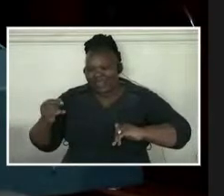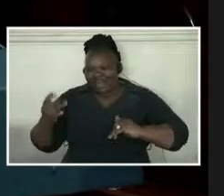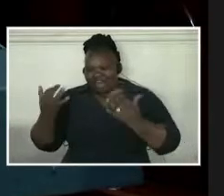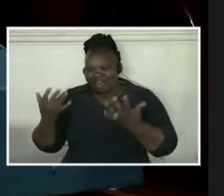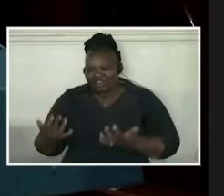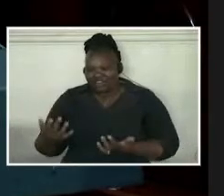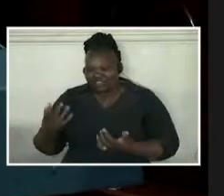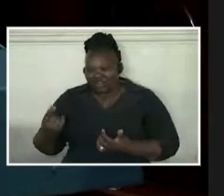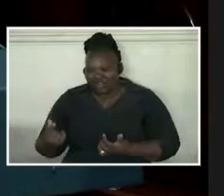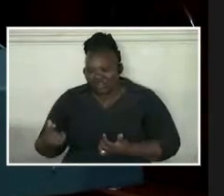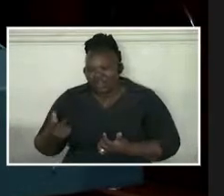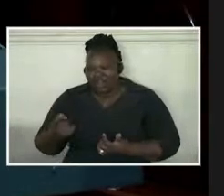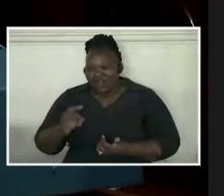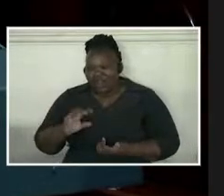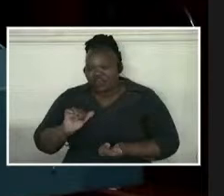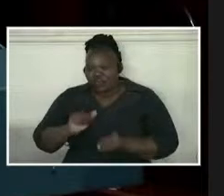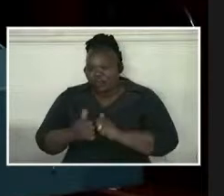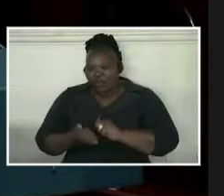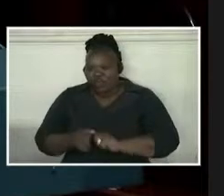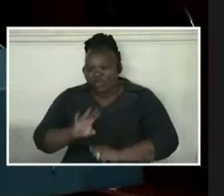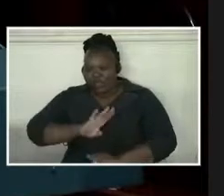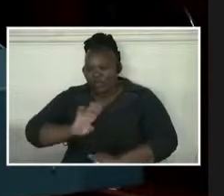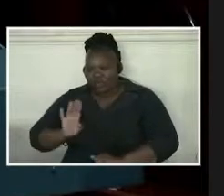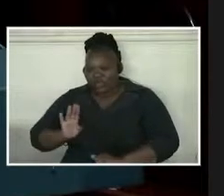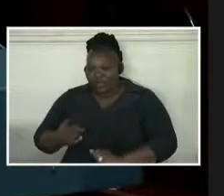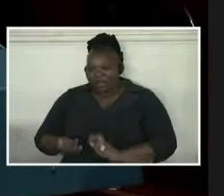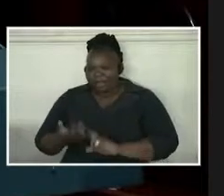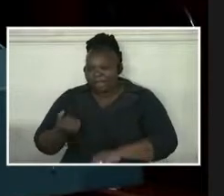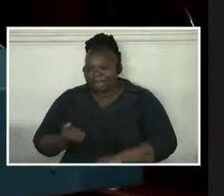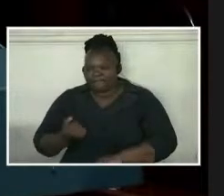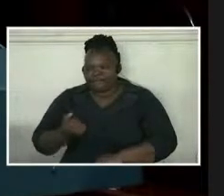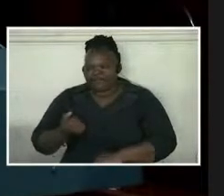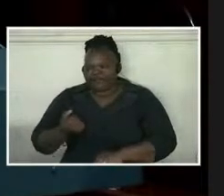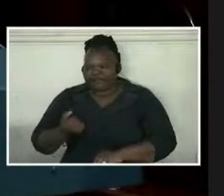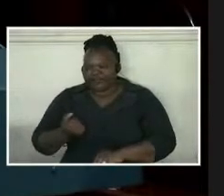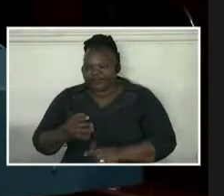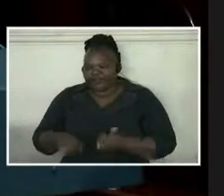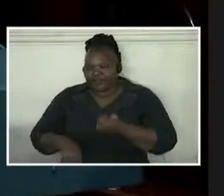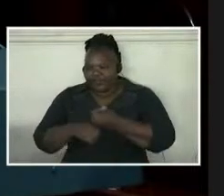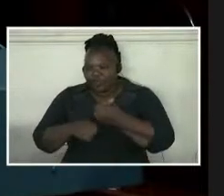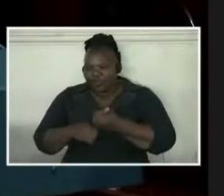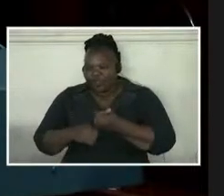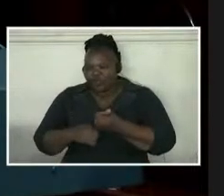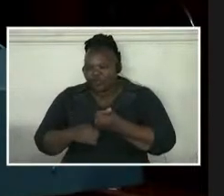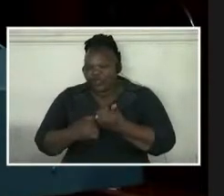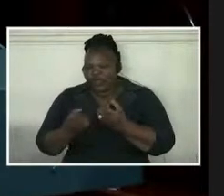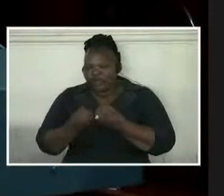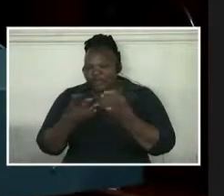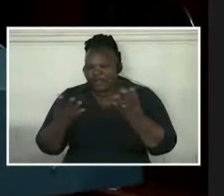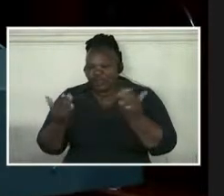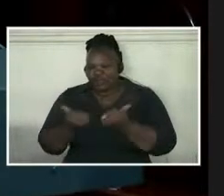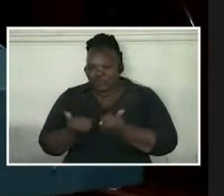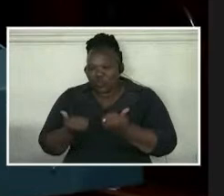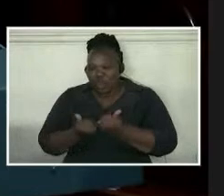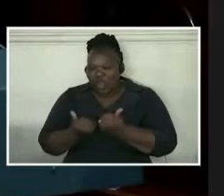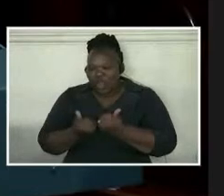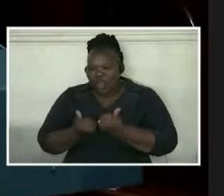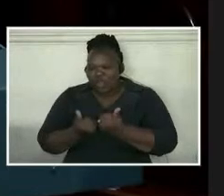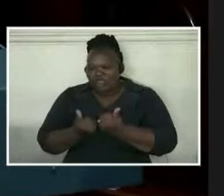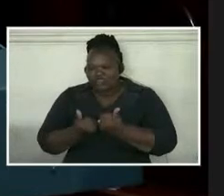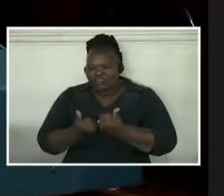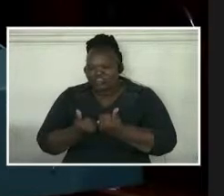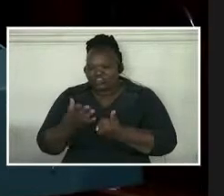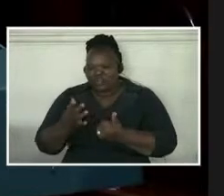include that number of sporting bodies receiving support to drive transformation number of sports scholarships